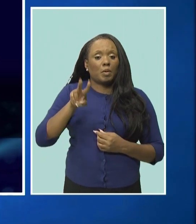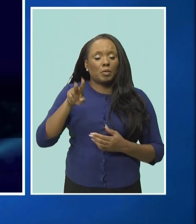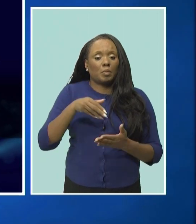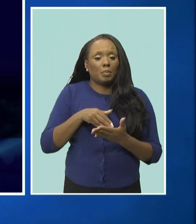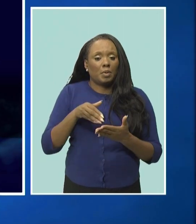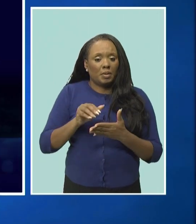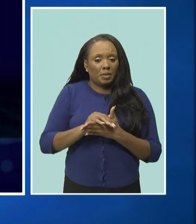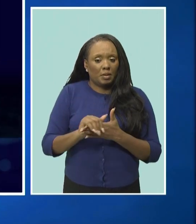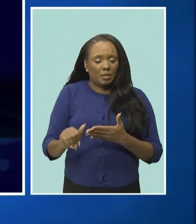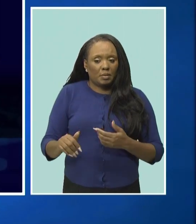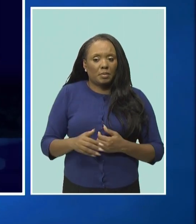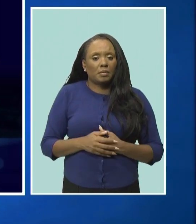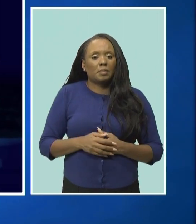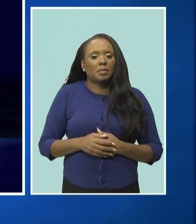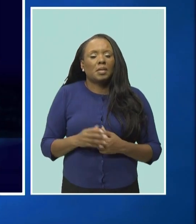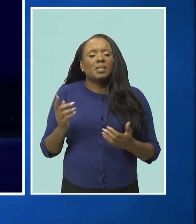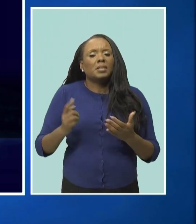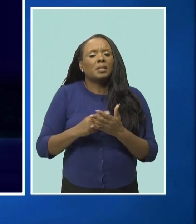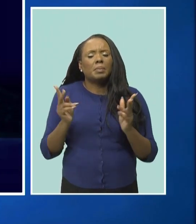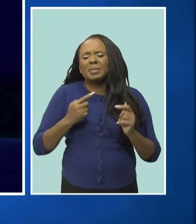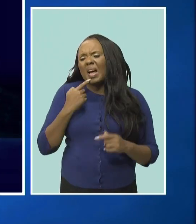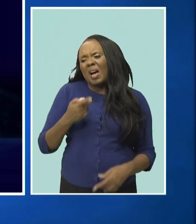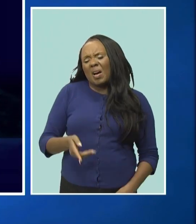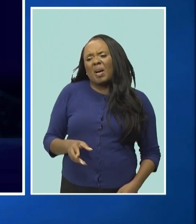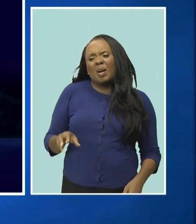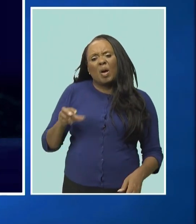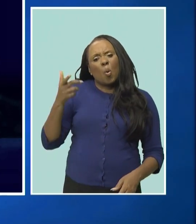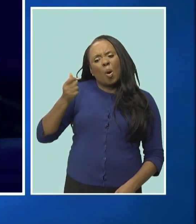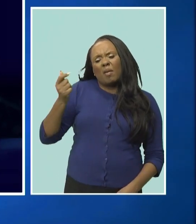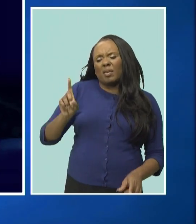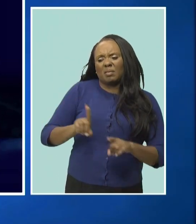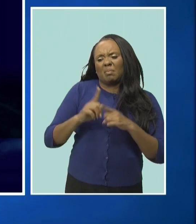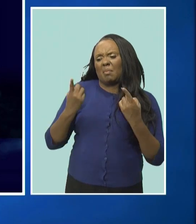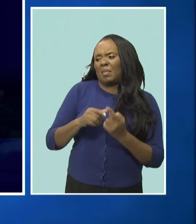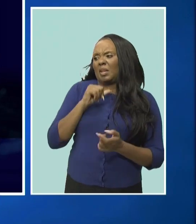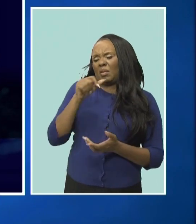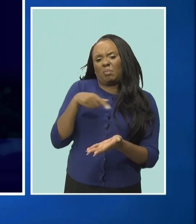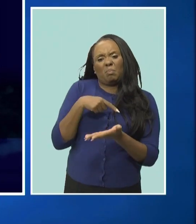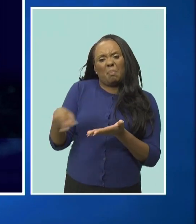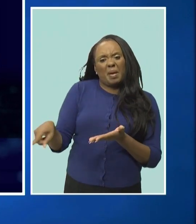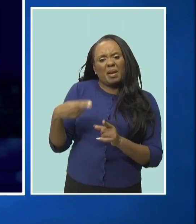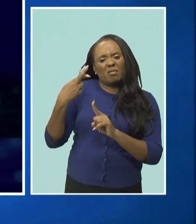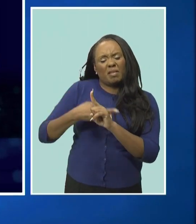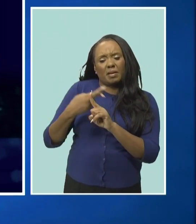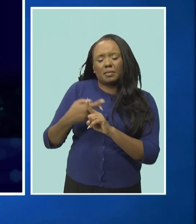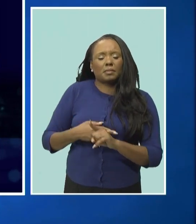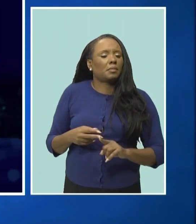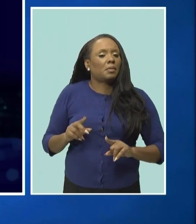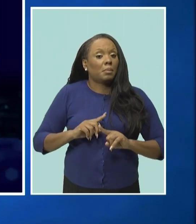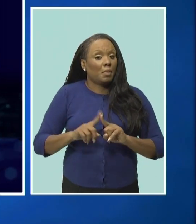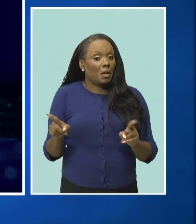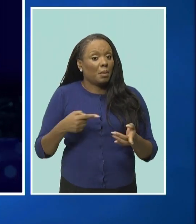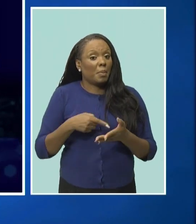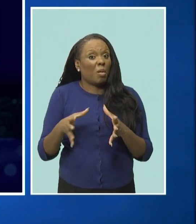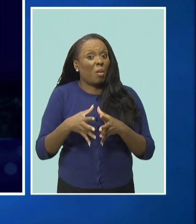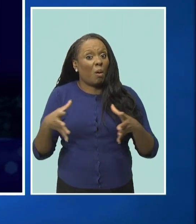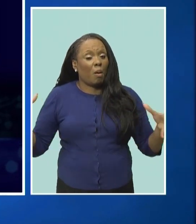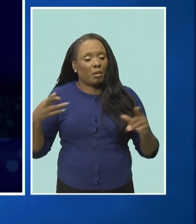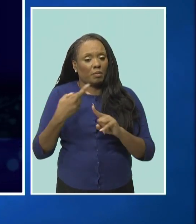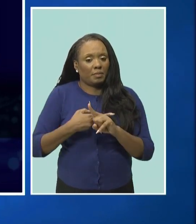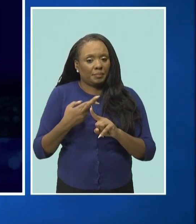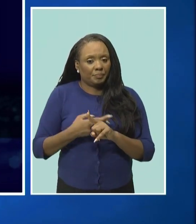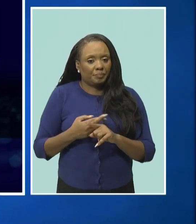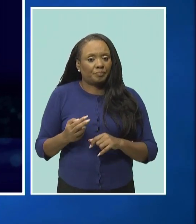Welfare Department is not paying people's rent. $1.2 million in rent arrears. You should also be aware that in relation to